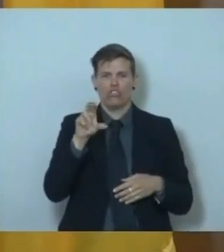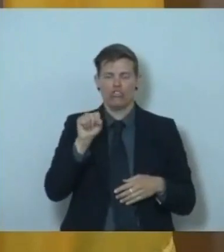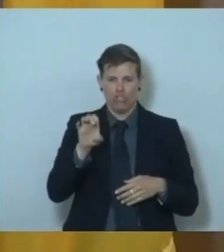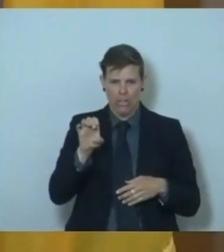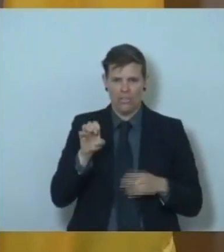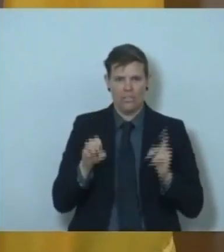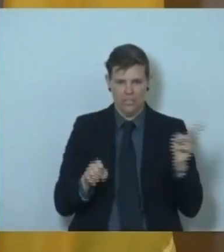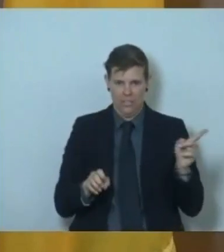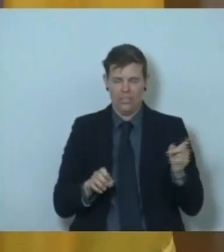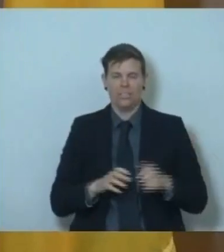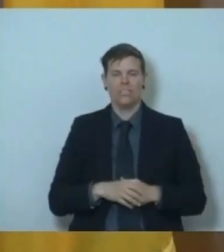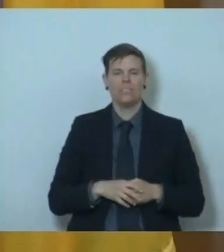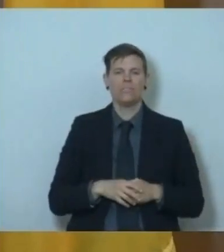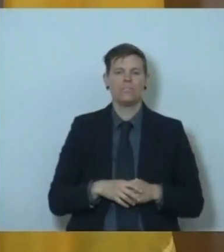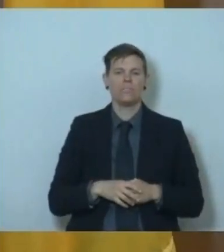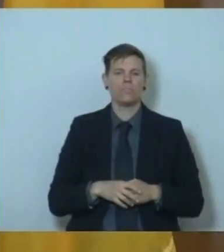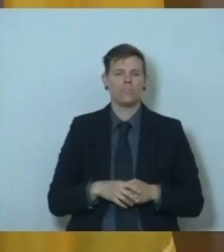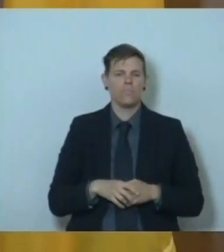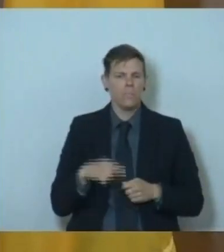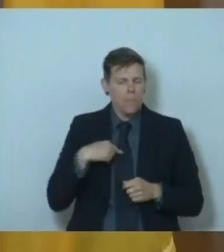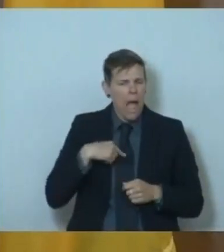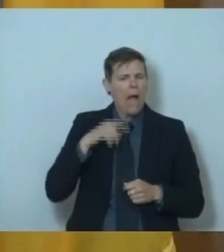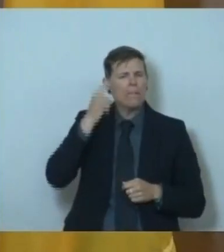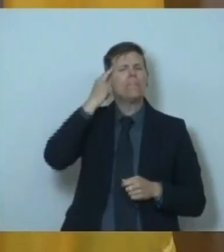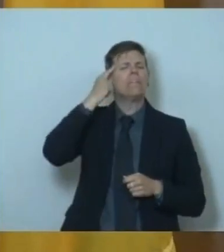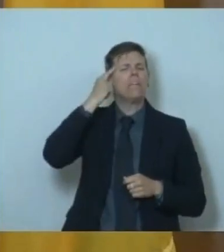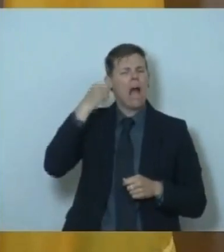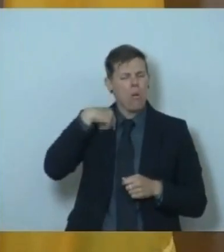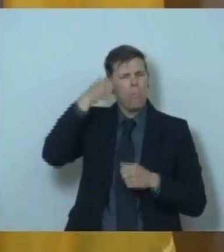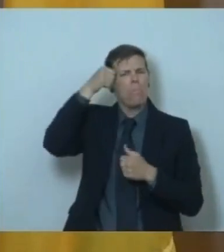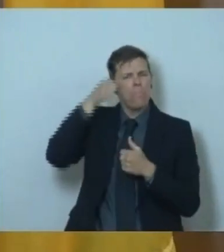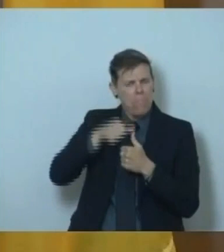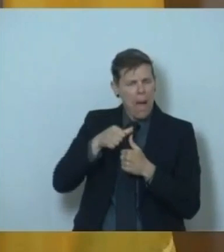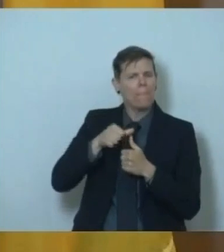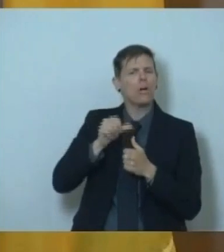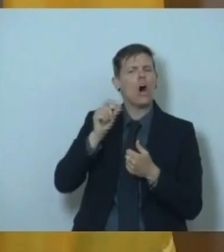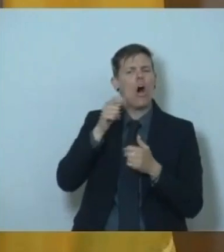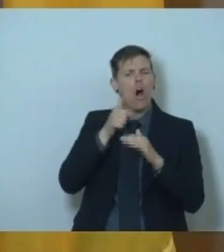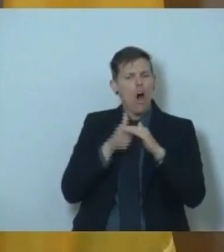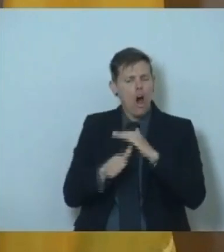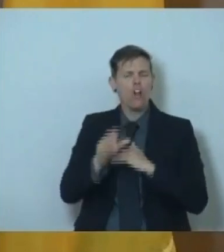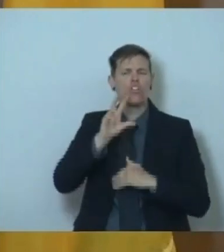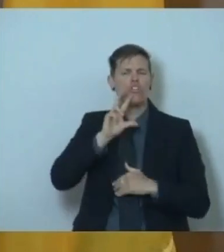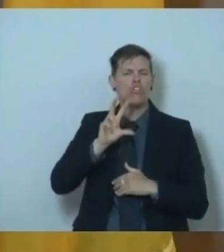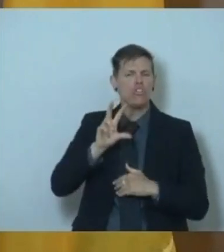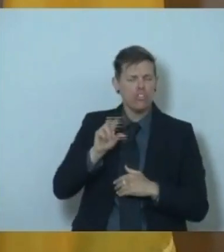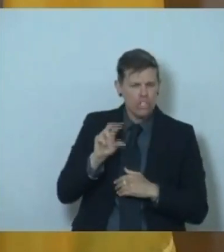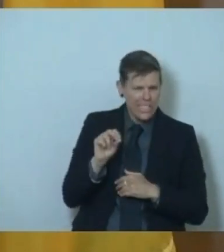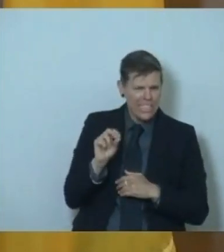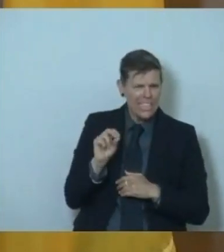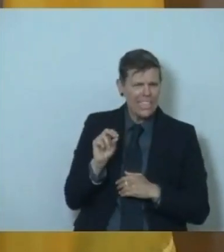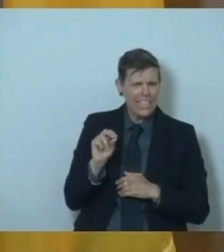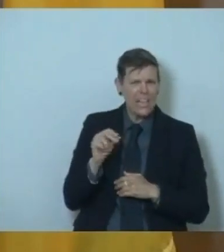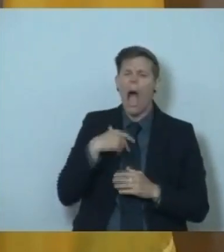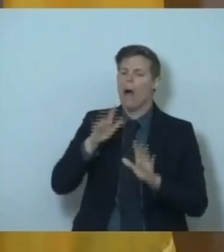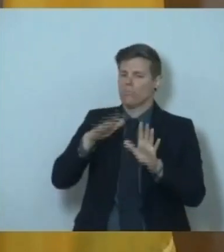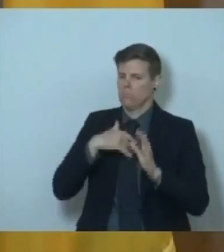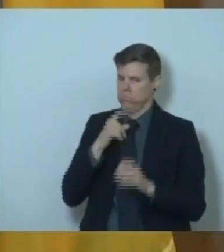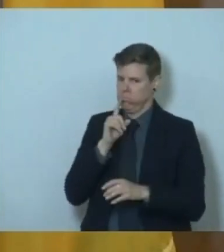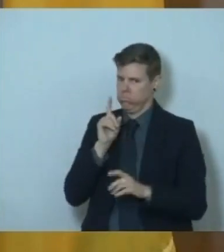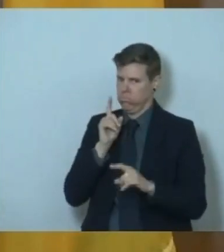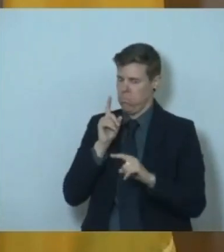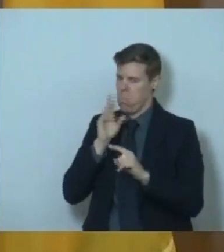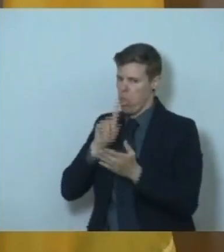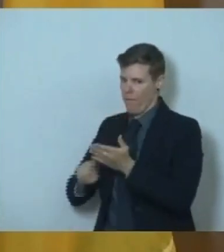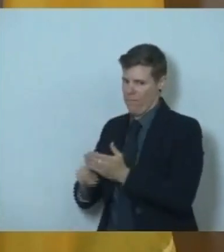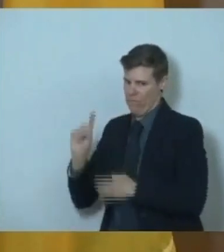do remember that we had someone under 30, and I don't want to be biased by your question, but we're going to look that up right now.